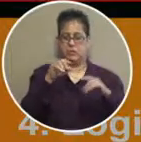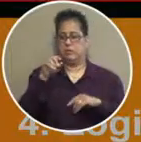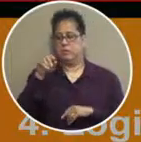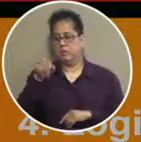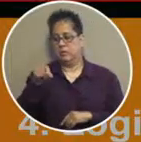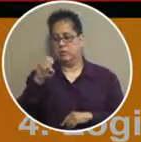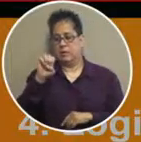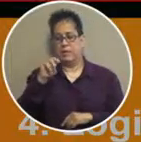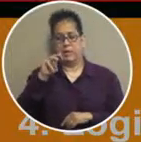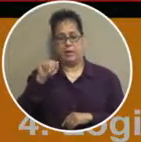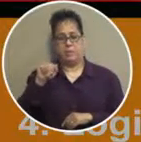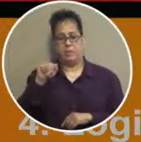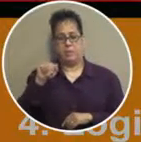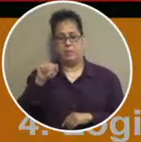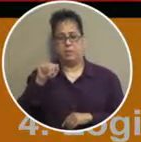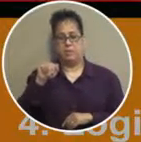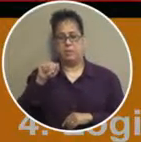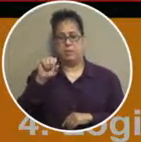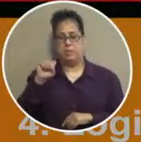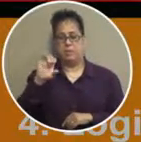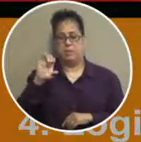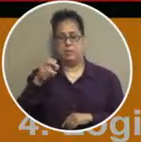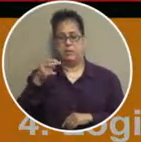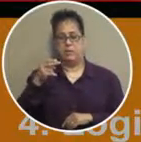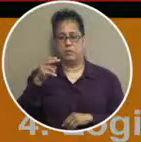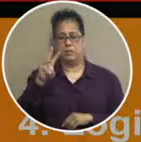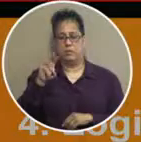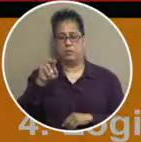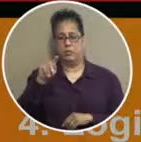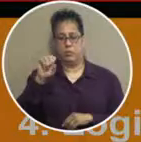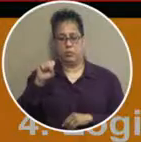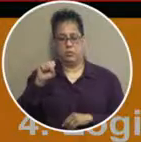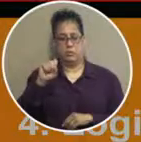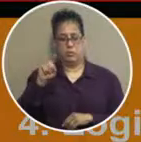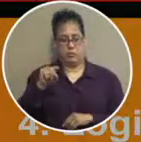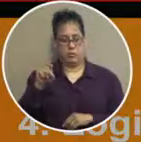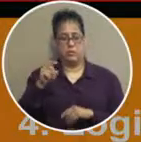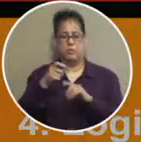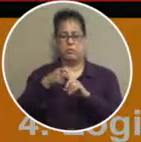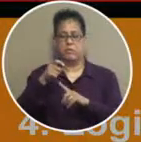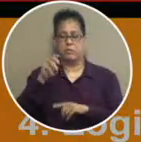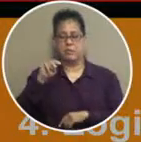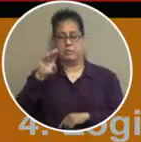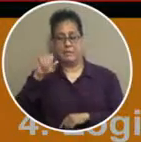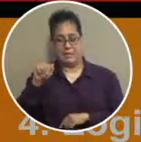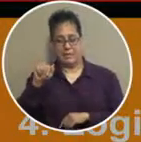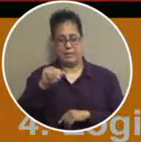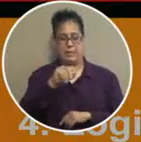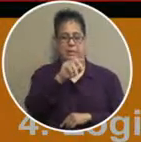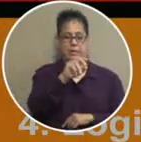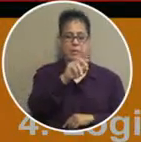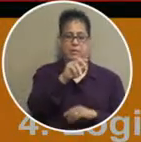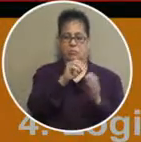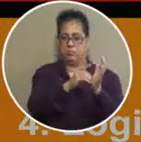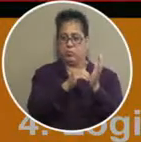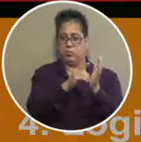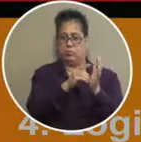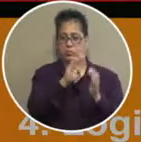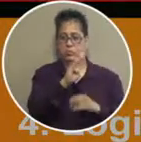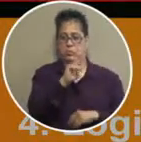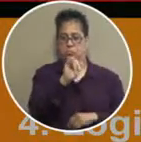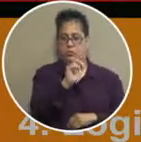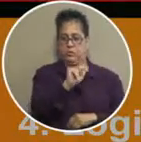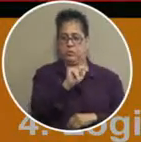Swart, the president of the MCA Foundation, as well as Dr. Nicole Brennan from the